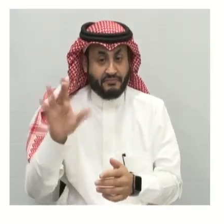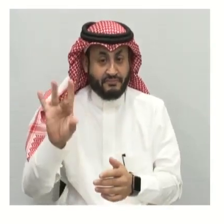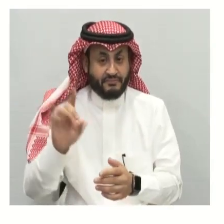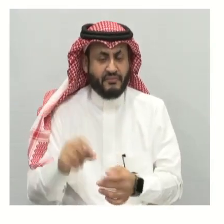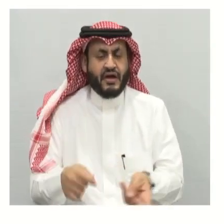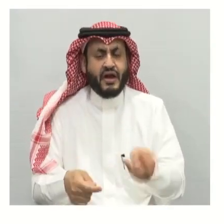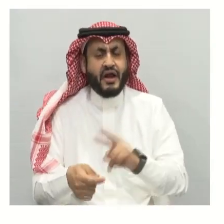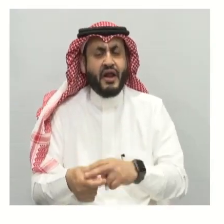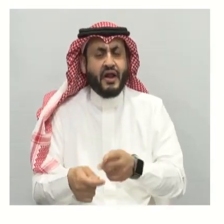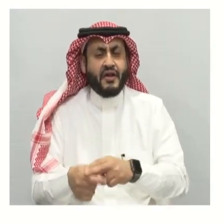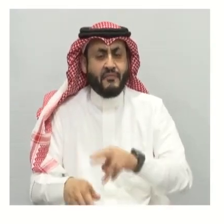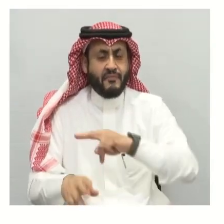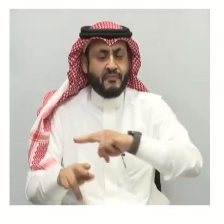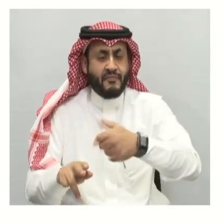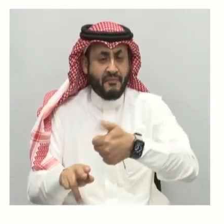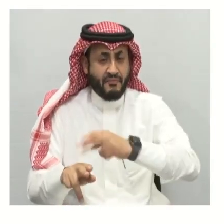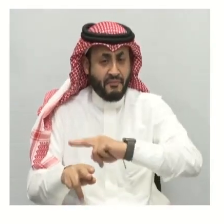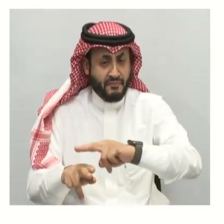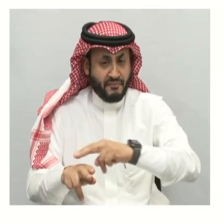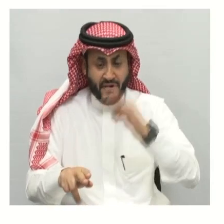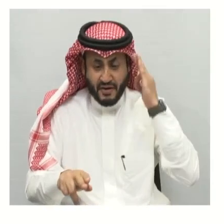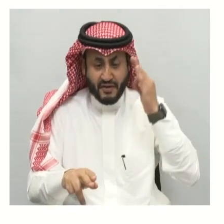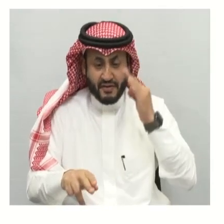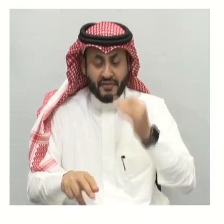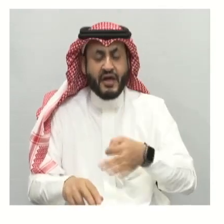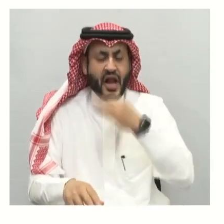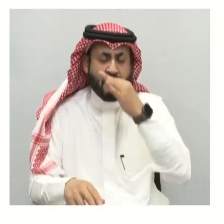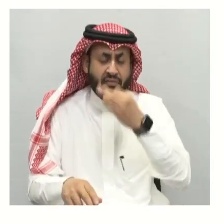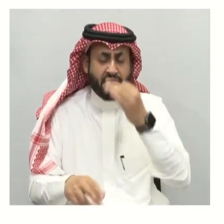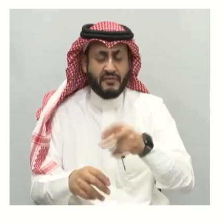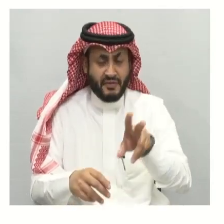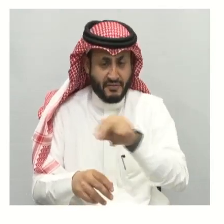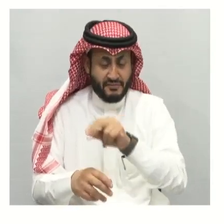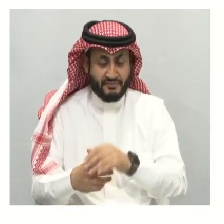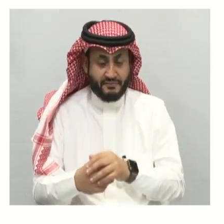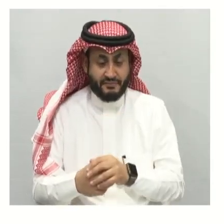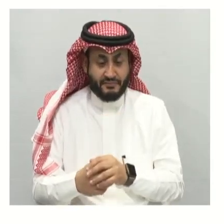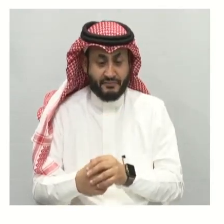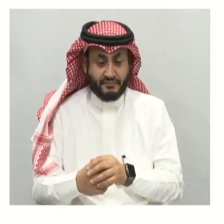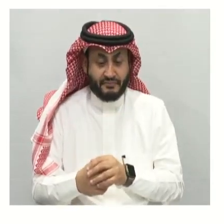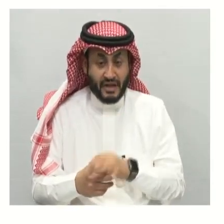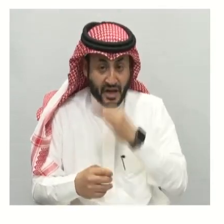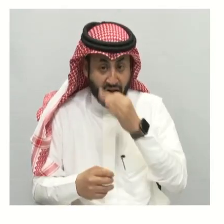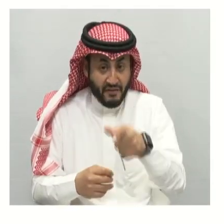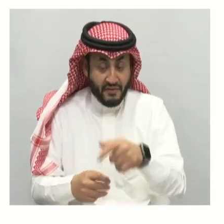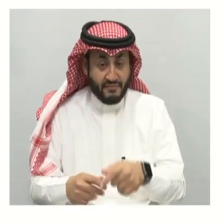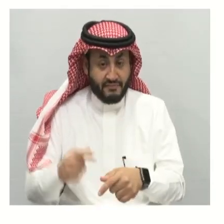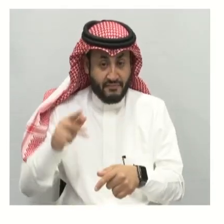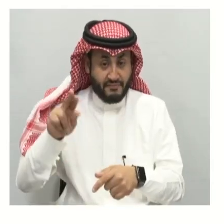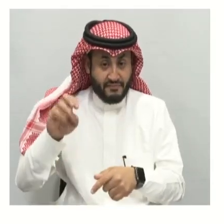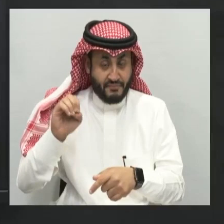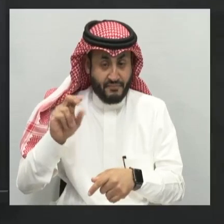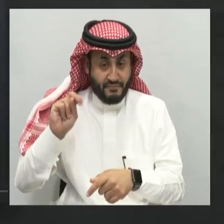the audio, point, and pronounce. Do you know what the word pronounce means?